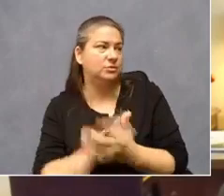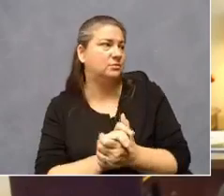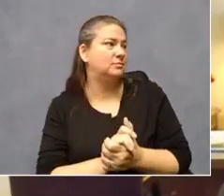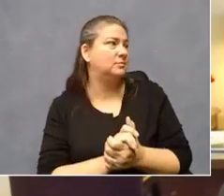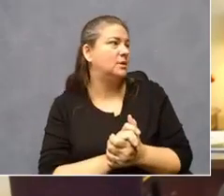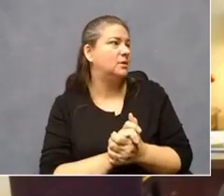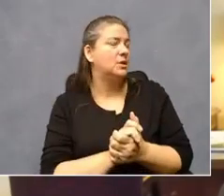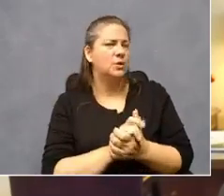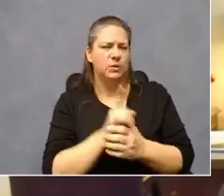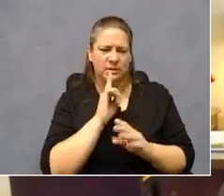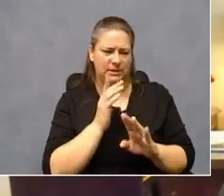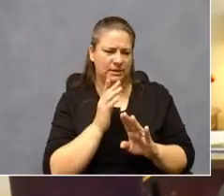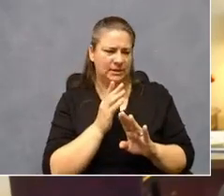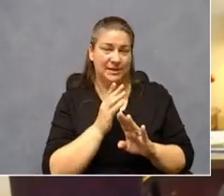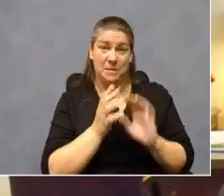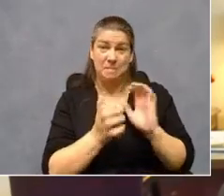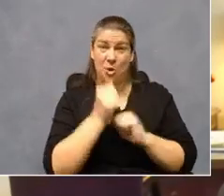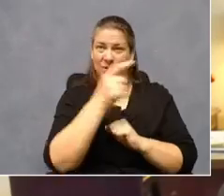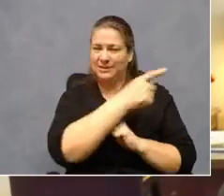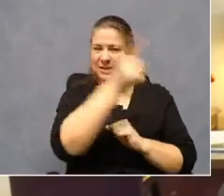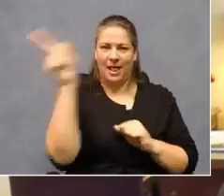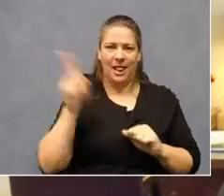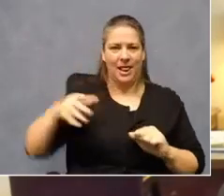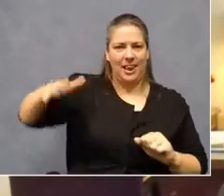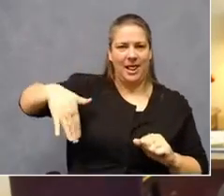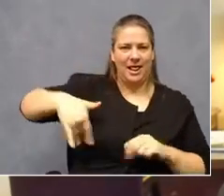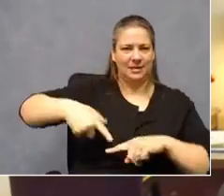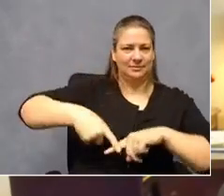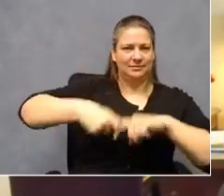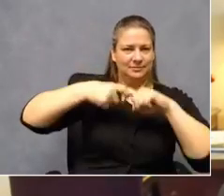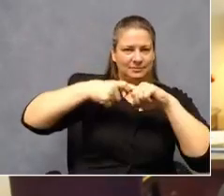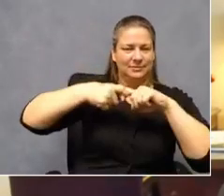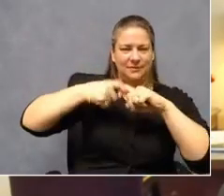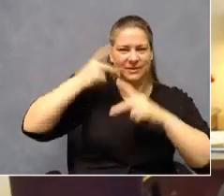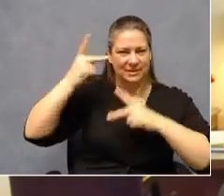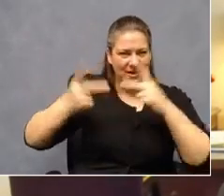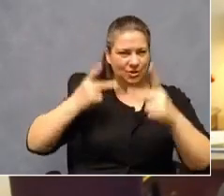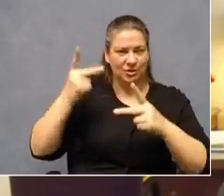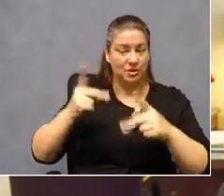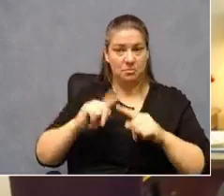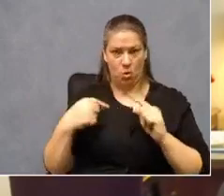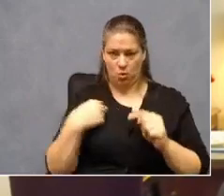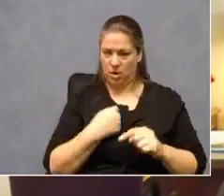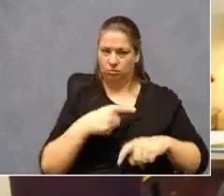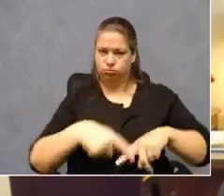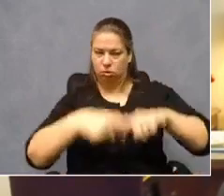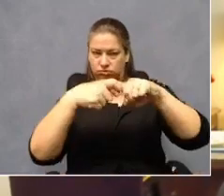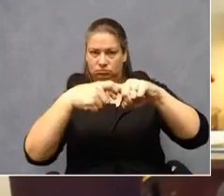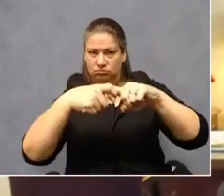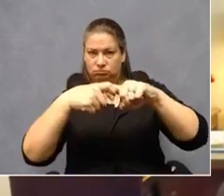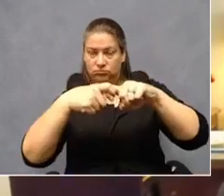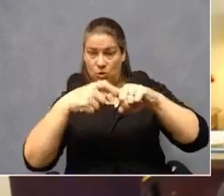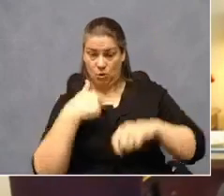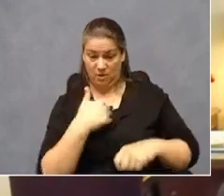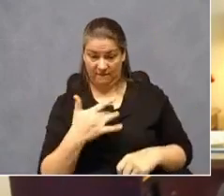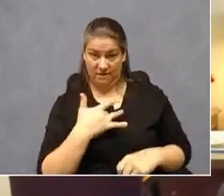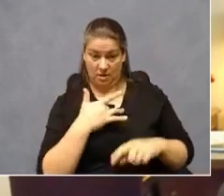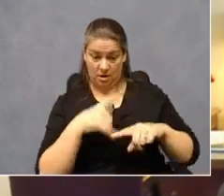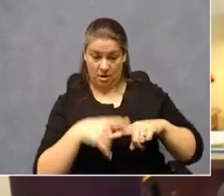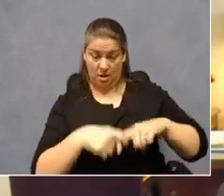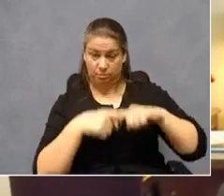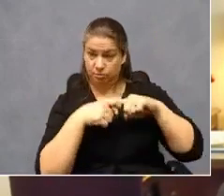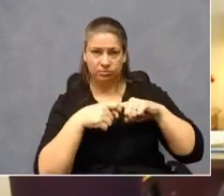earlier than most states in the country. And it's that aggressive action that we think limited some of the early